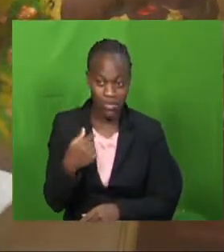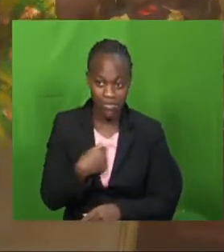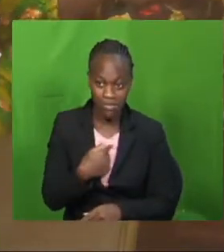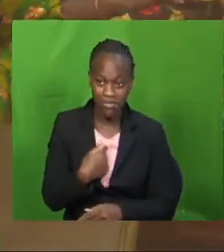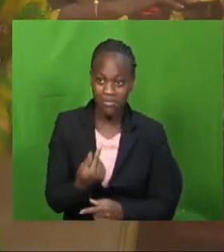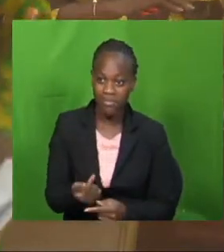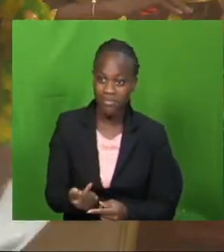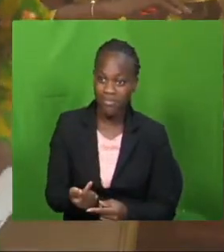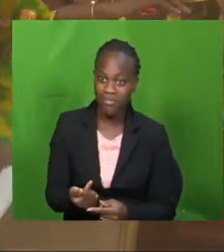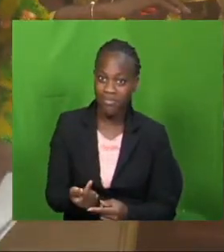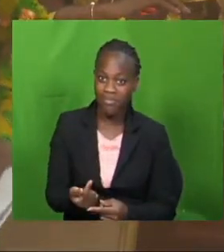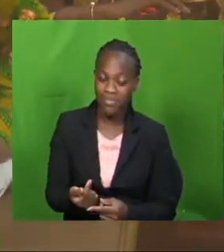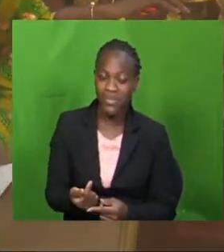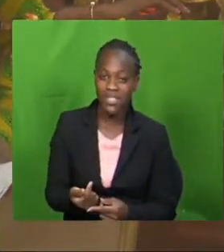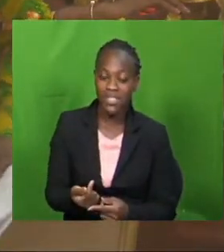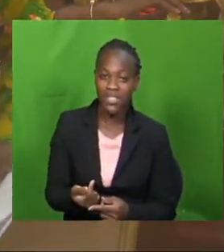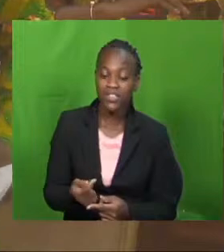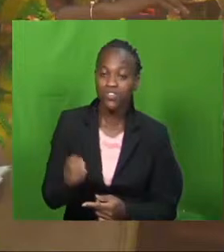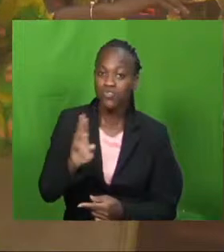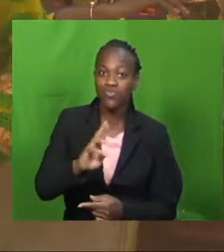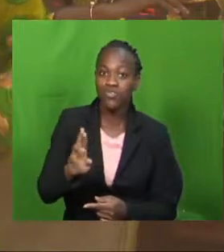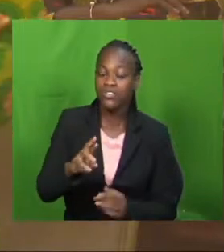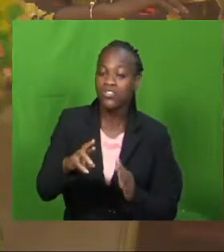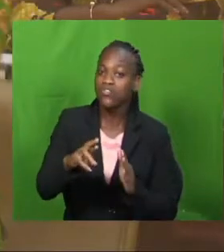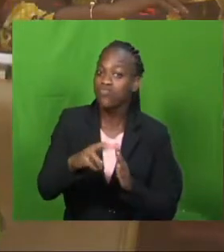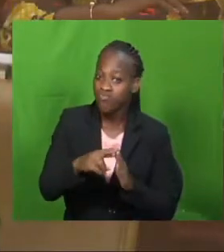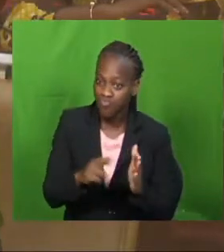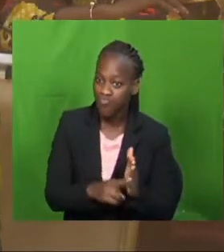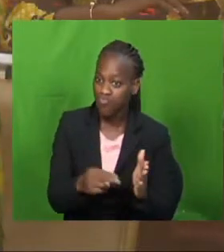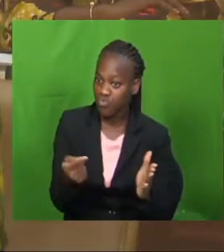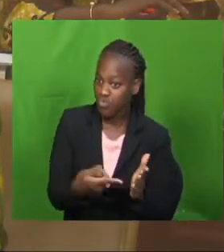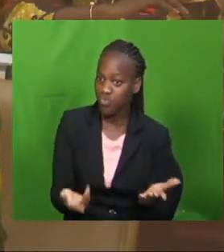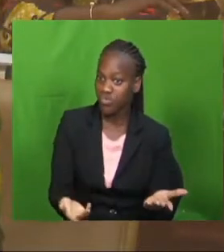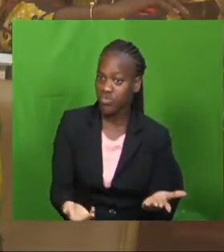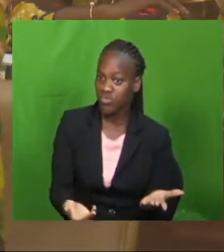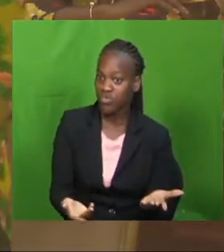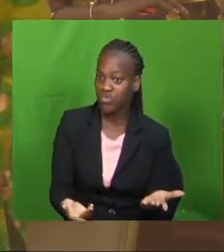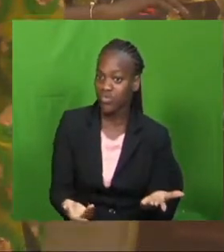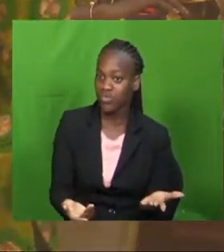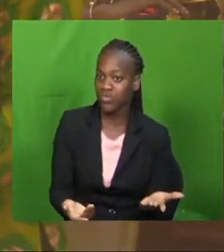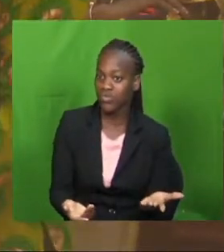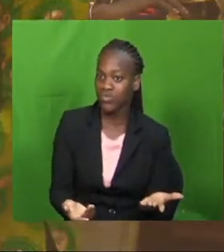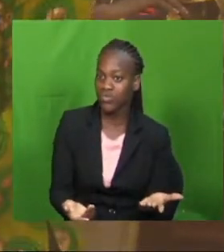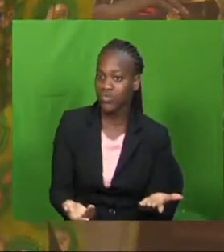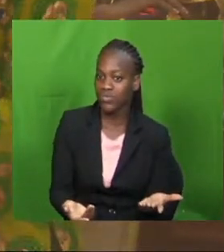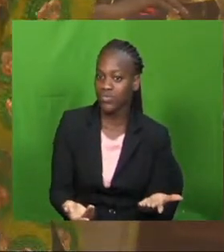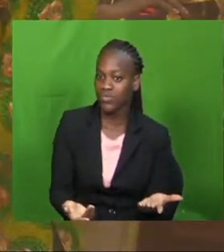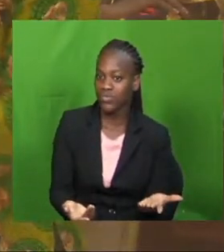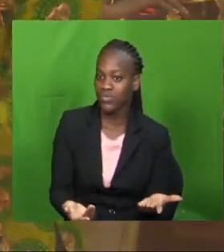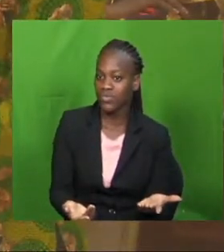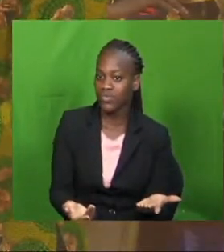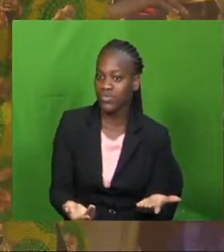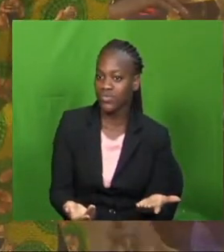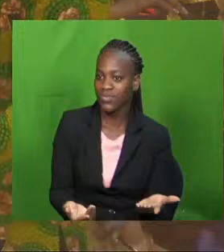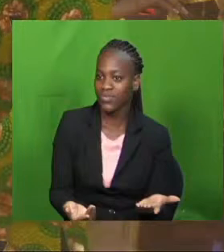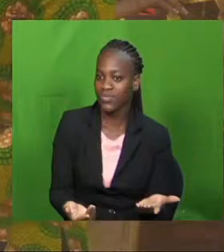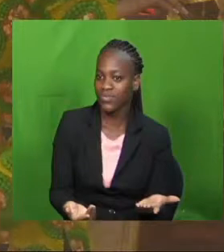complying with the rules. Yes, you should. I gave you the paragraph.